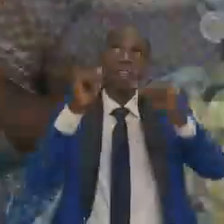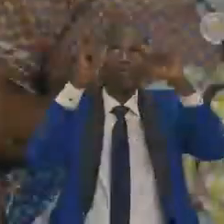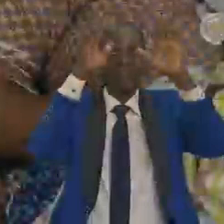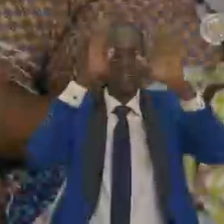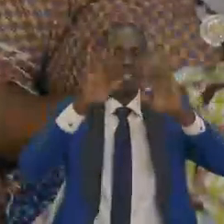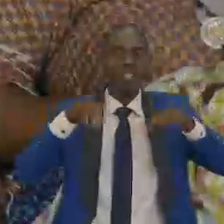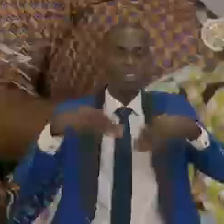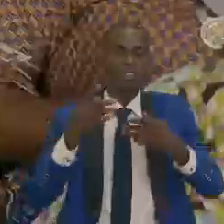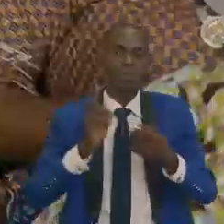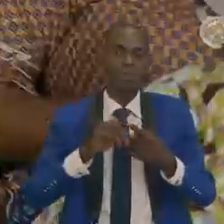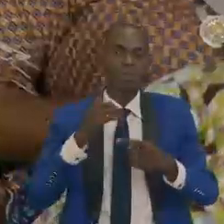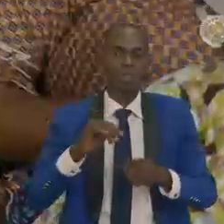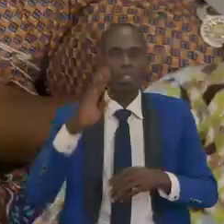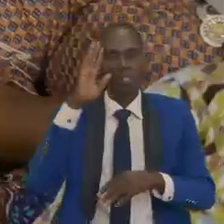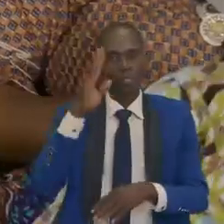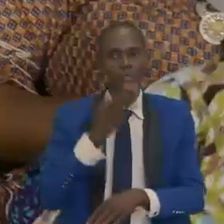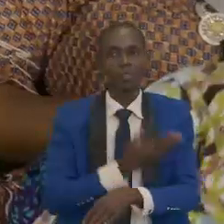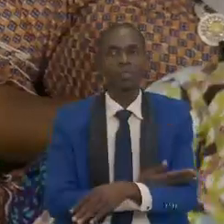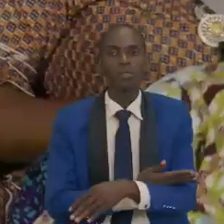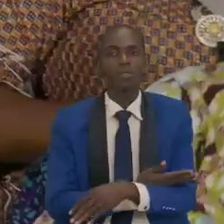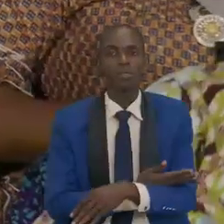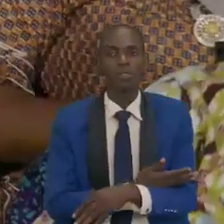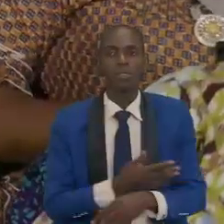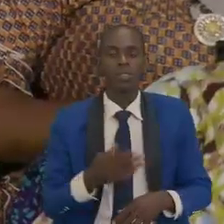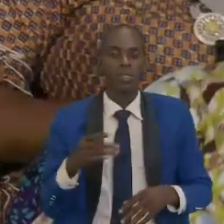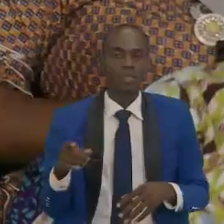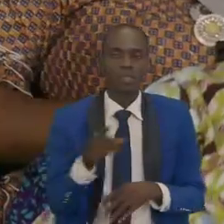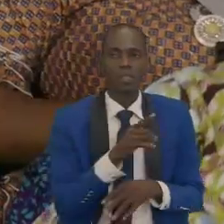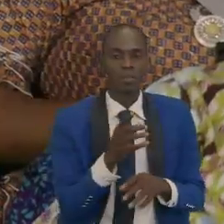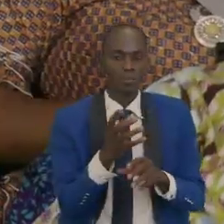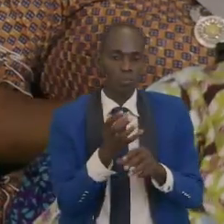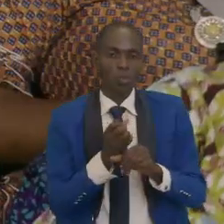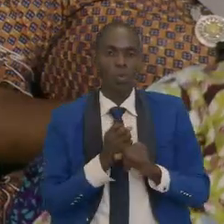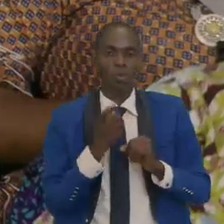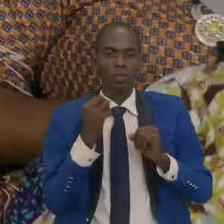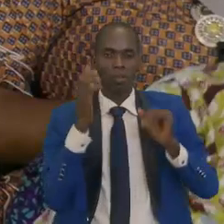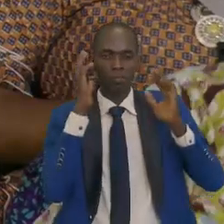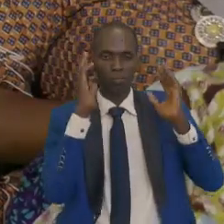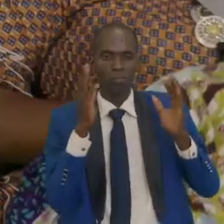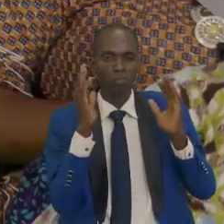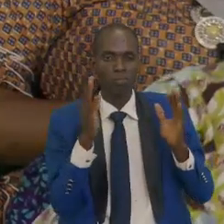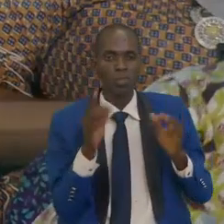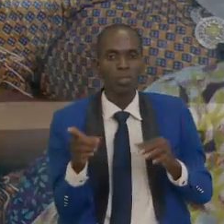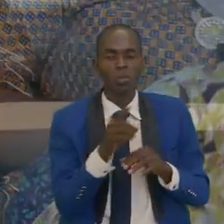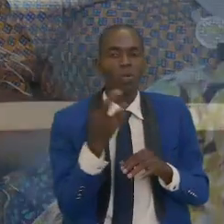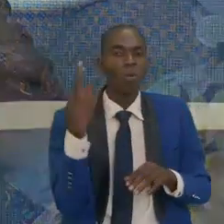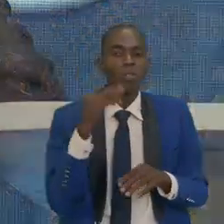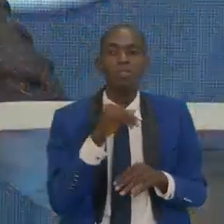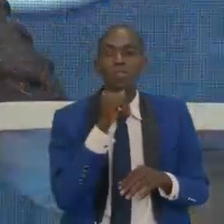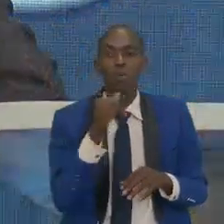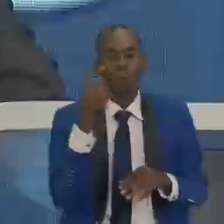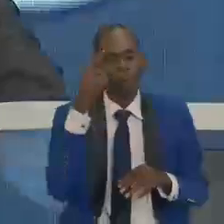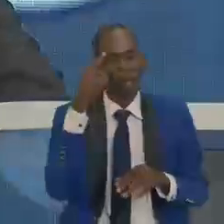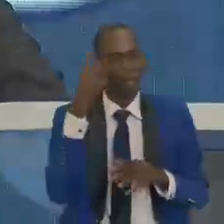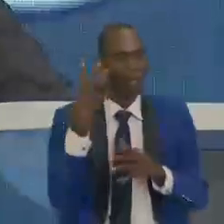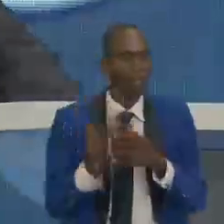Son. They paid attention. They were not absent-minded.